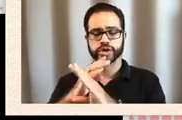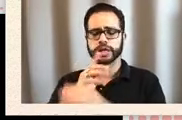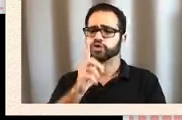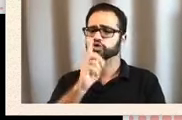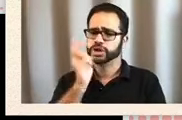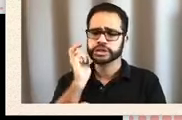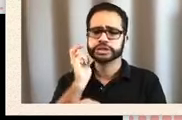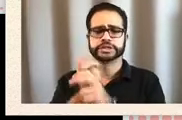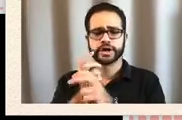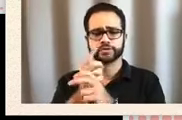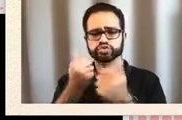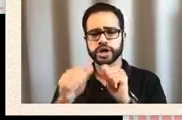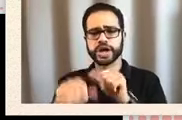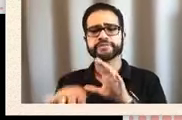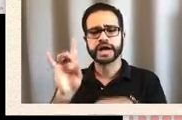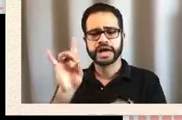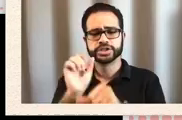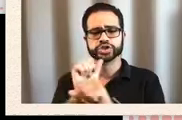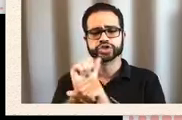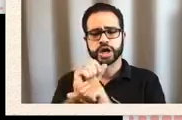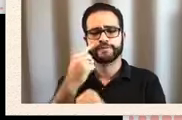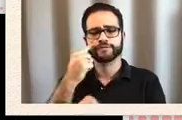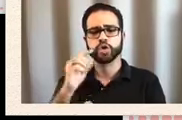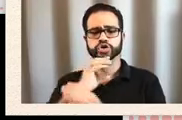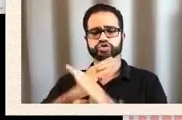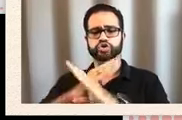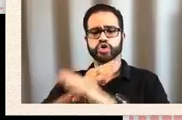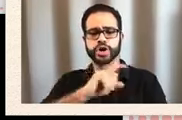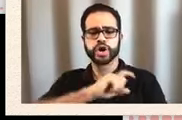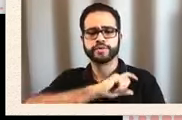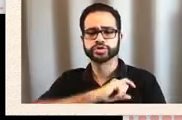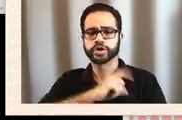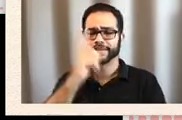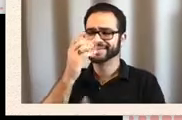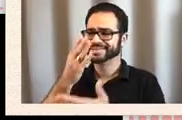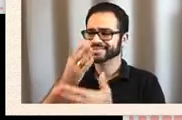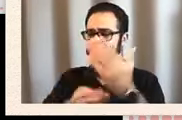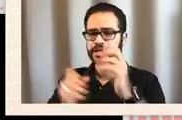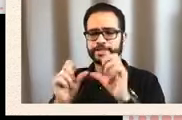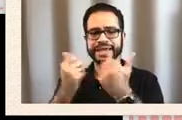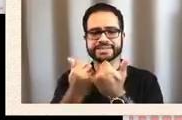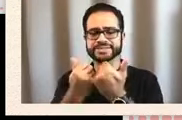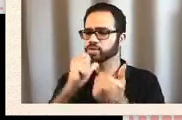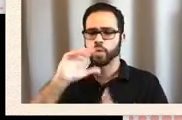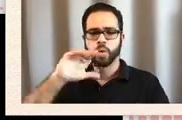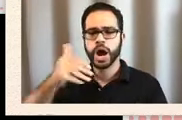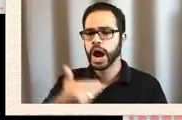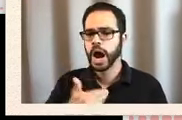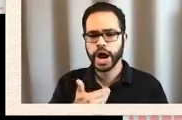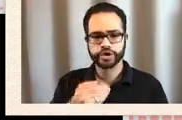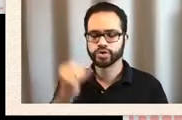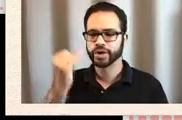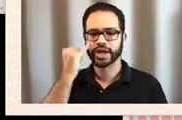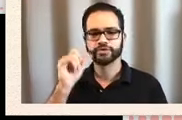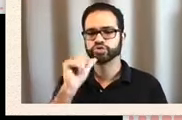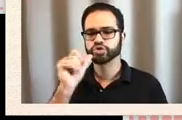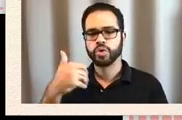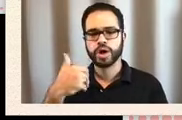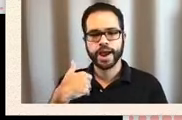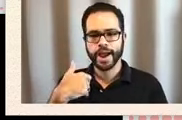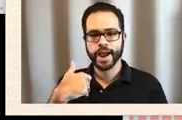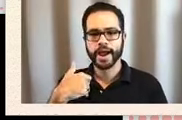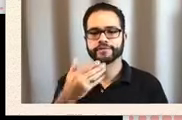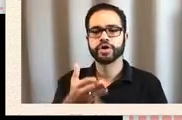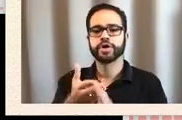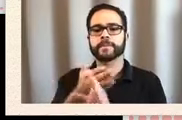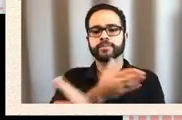job as a security officer because some agencies won't even hire you unless you have prior law enforcement